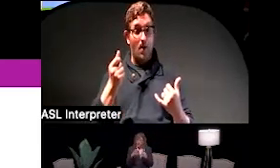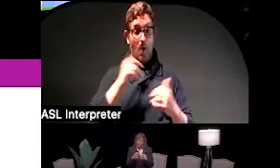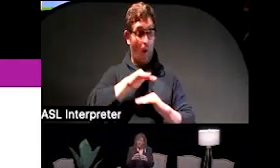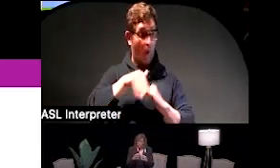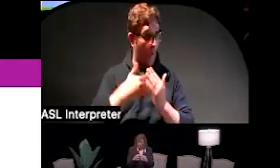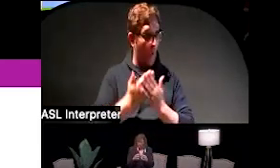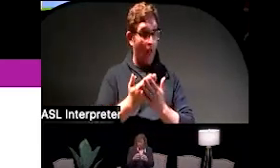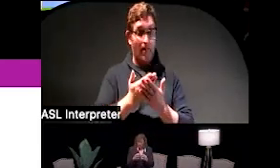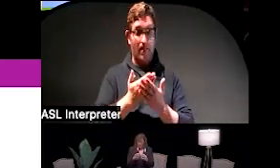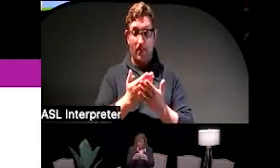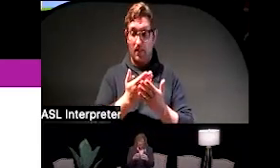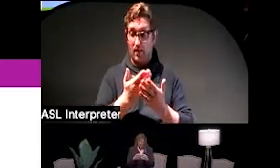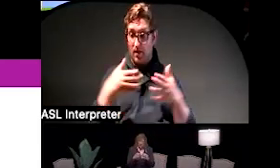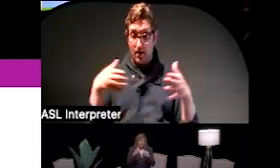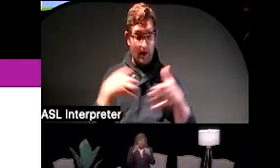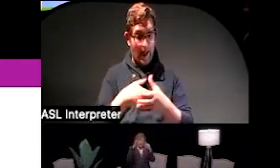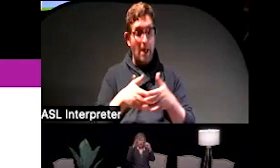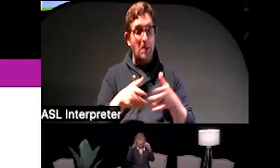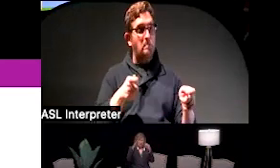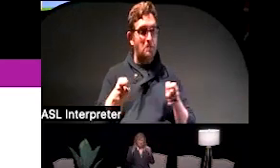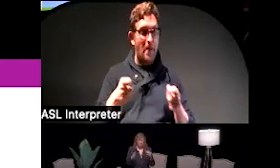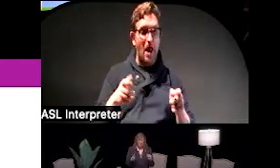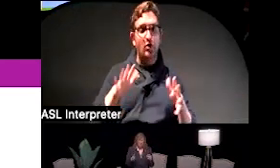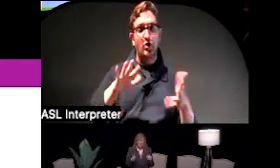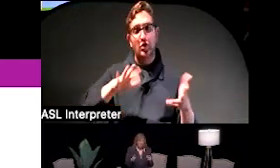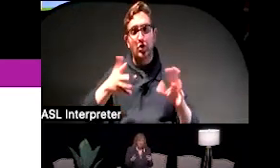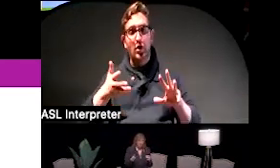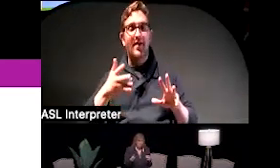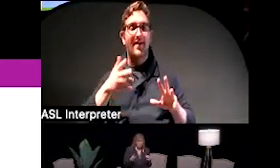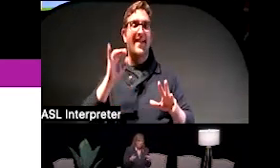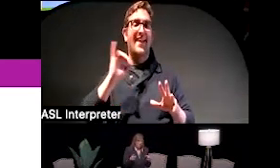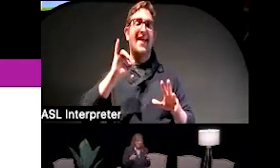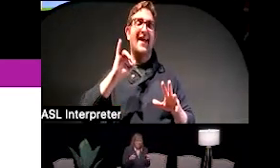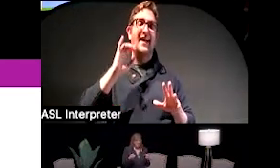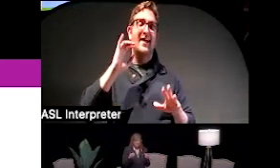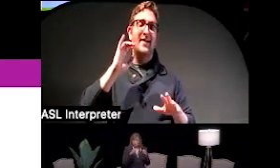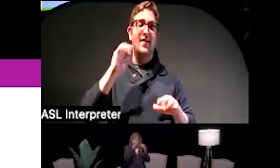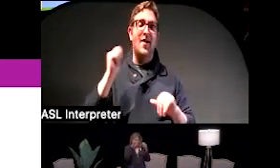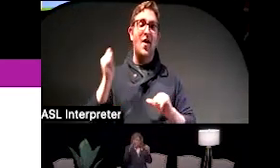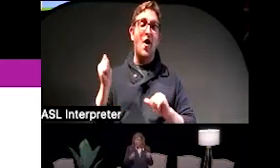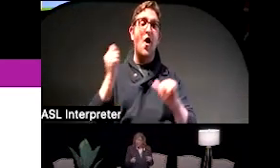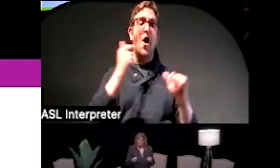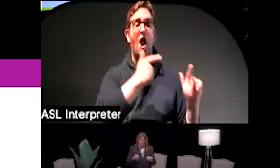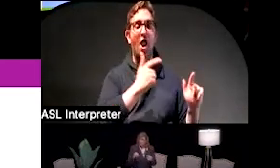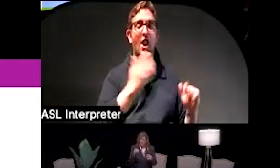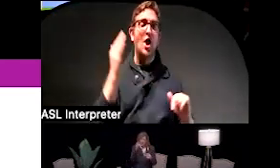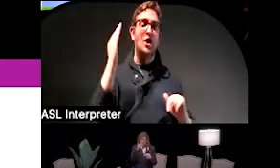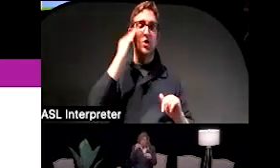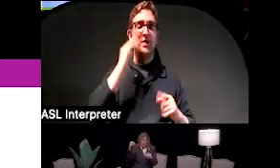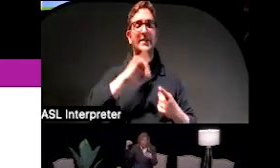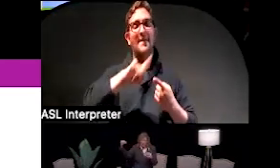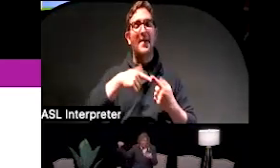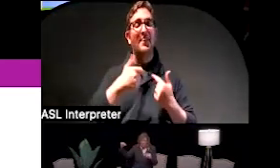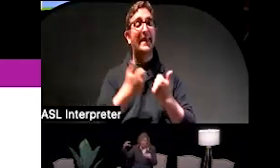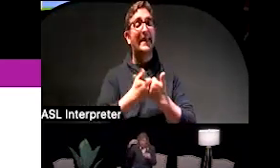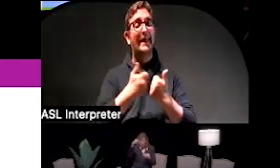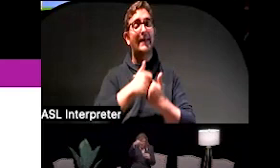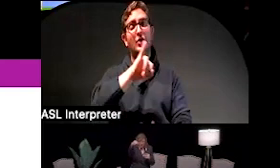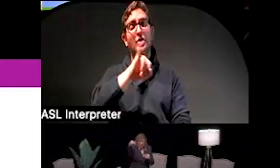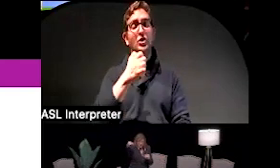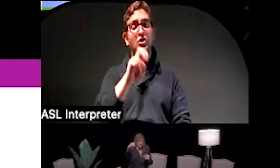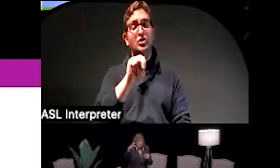were managing, I kind of call it everybody knows about the game Jenga, you know, where you pull out a